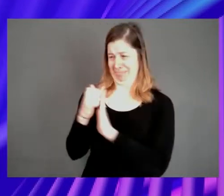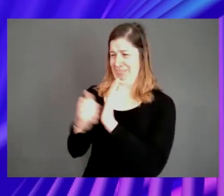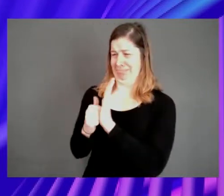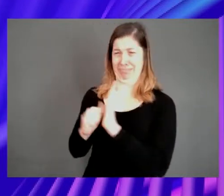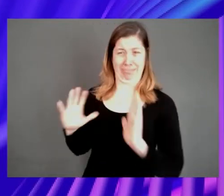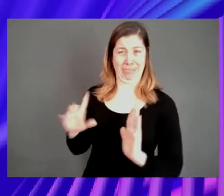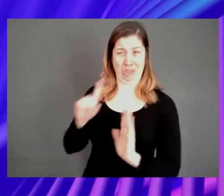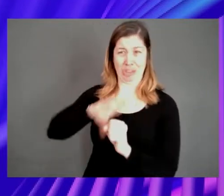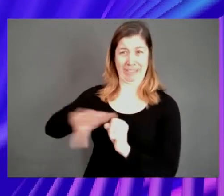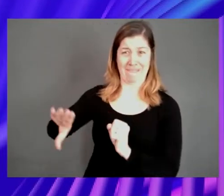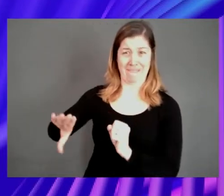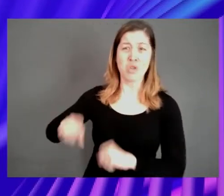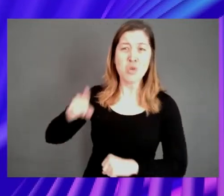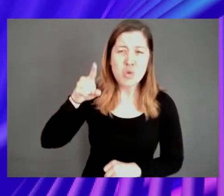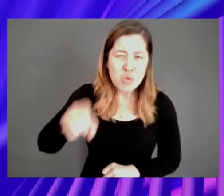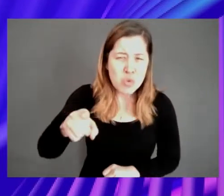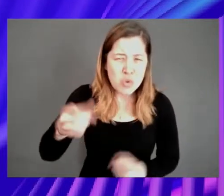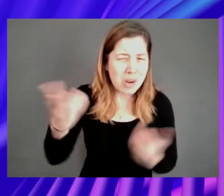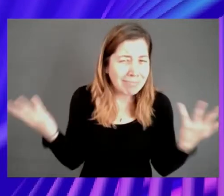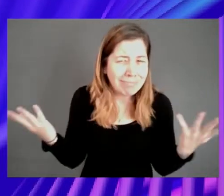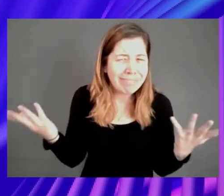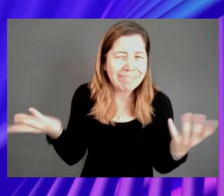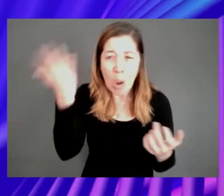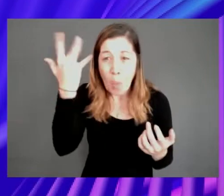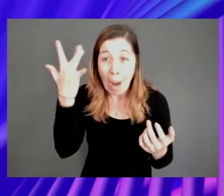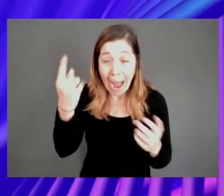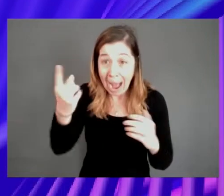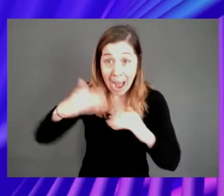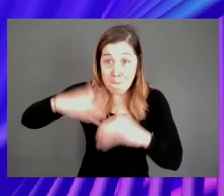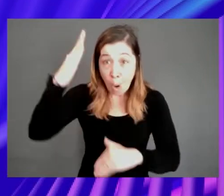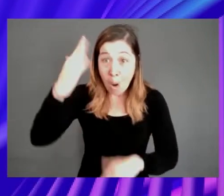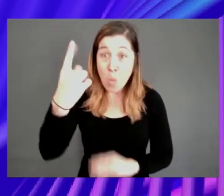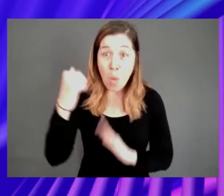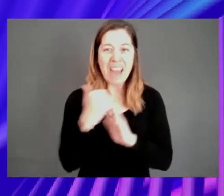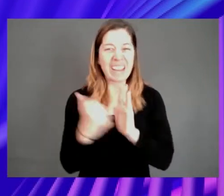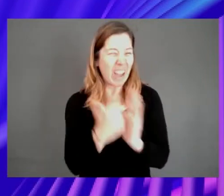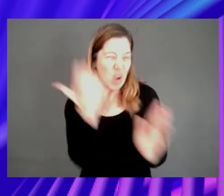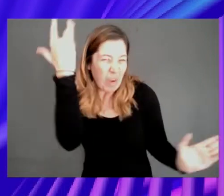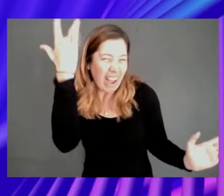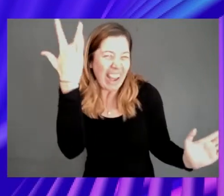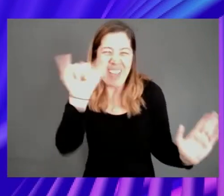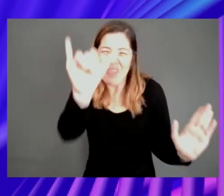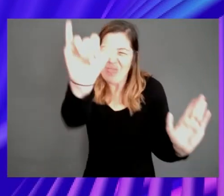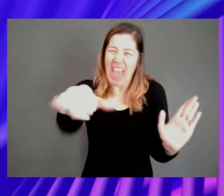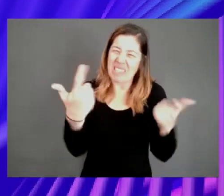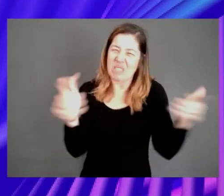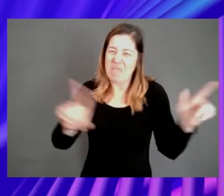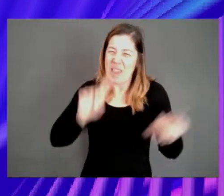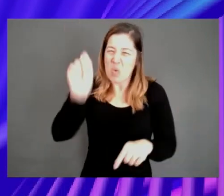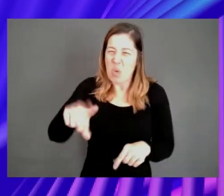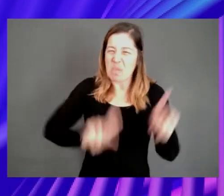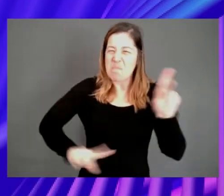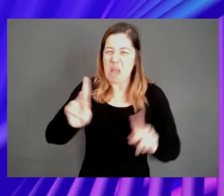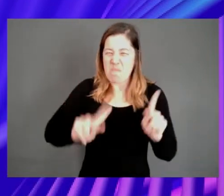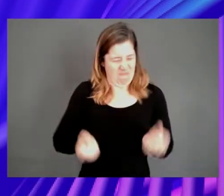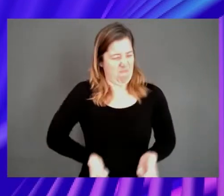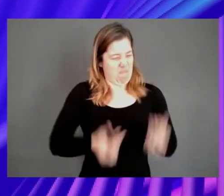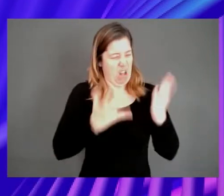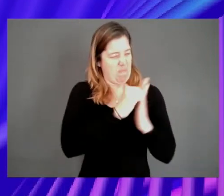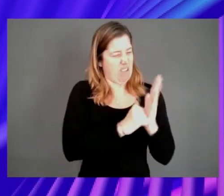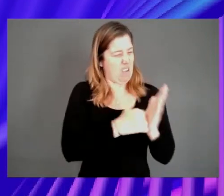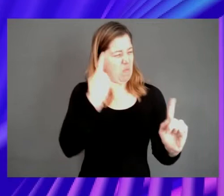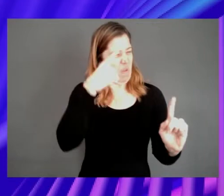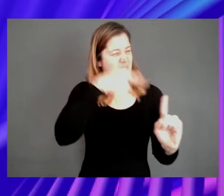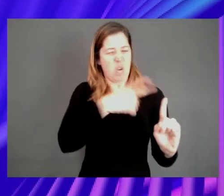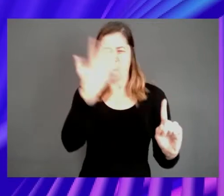But what's the problem? Like, why do I need more than one account? I think that's kind of the basic question everybody has to tangle with at some point. Why